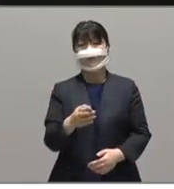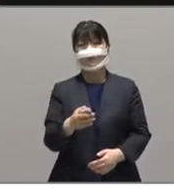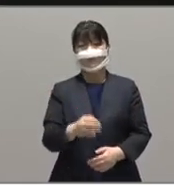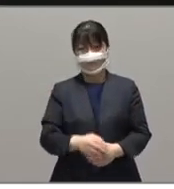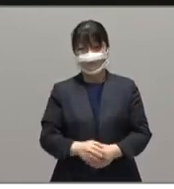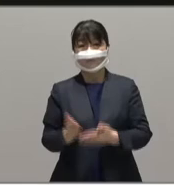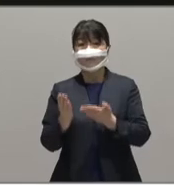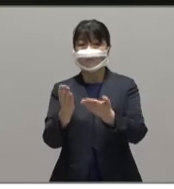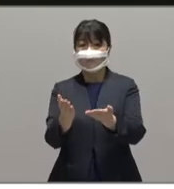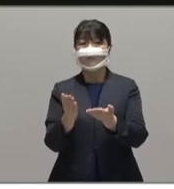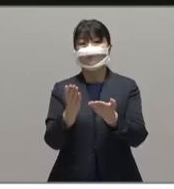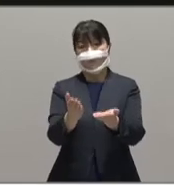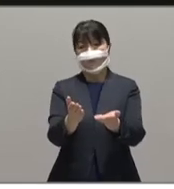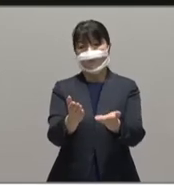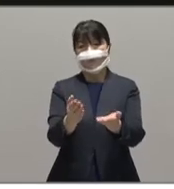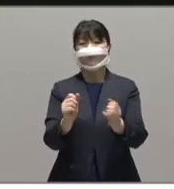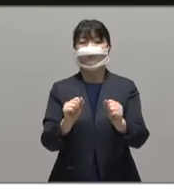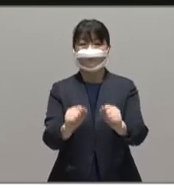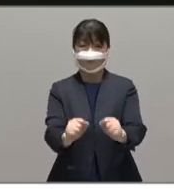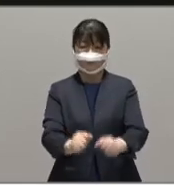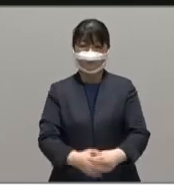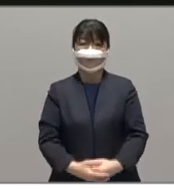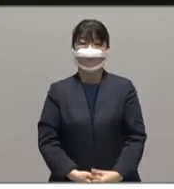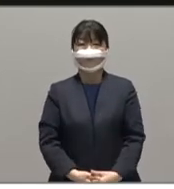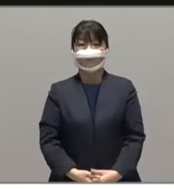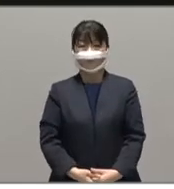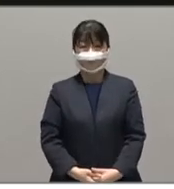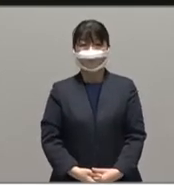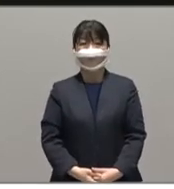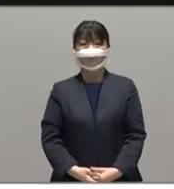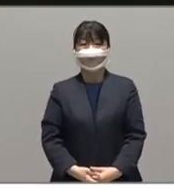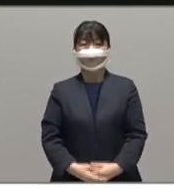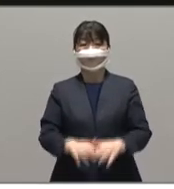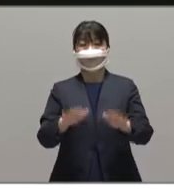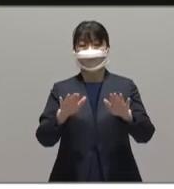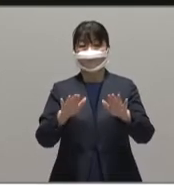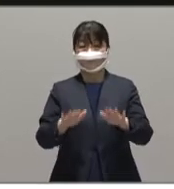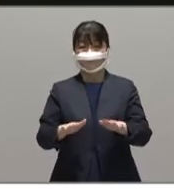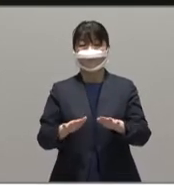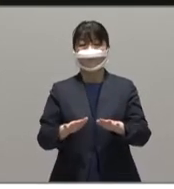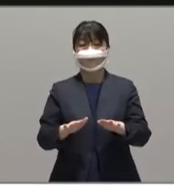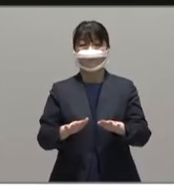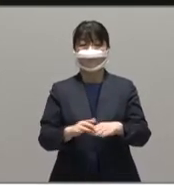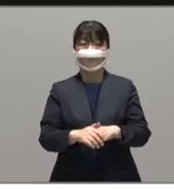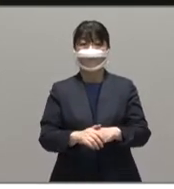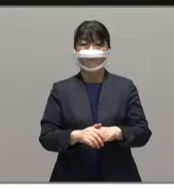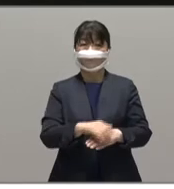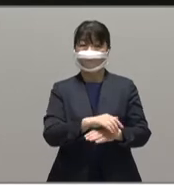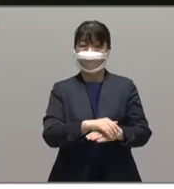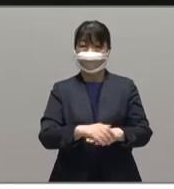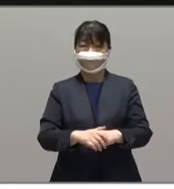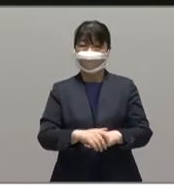questions. Seeing none for the time, I would like to ask a few questions to start.